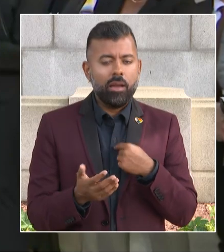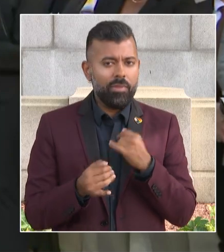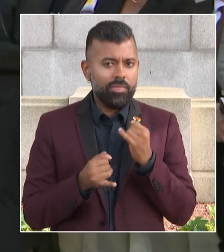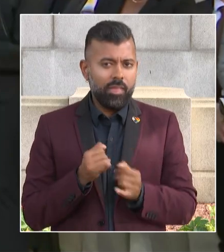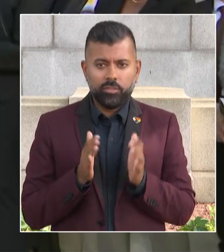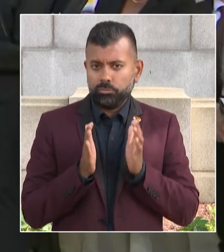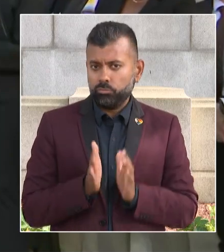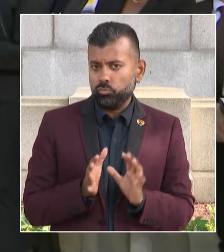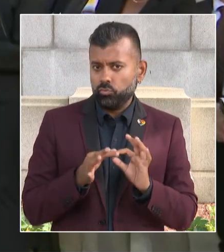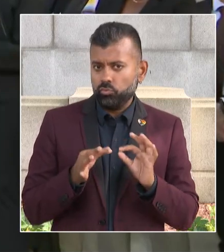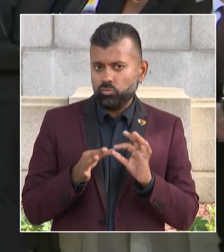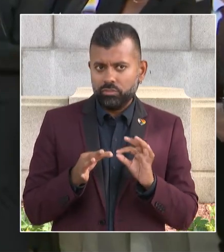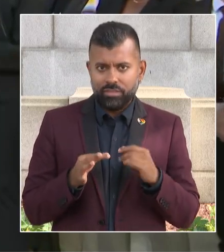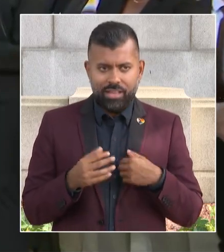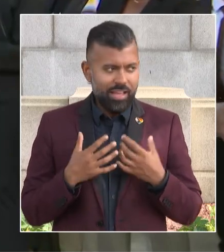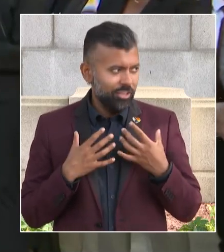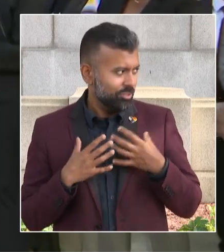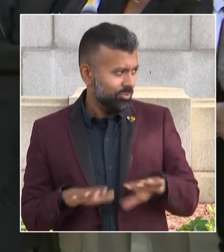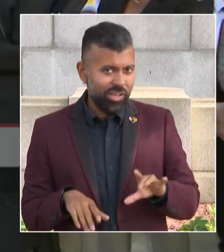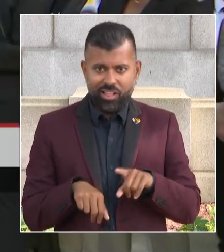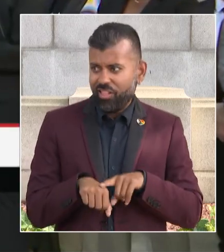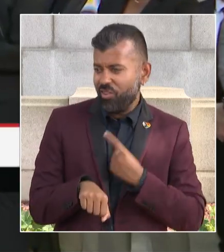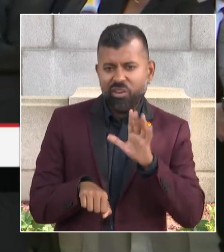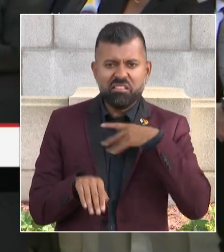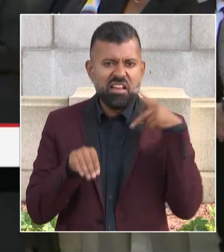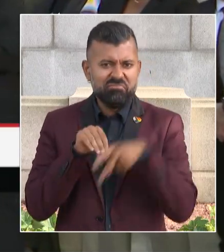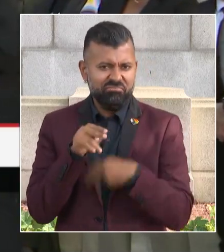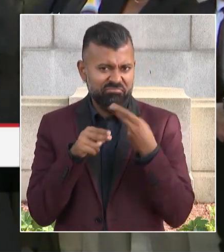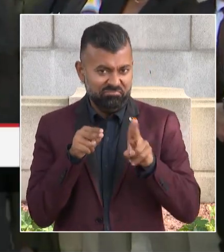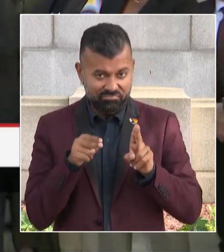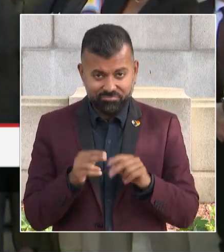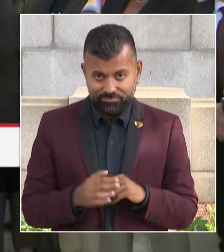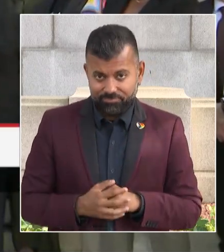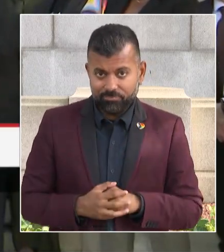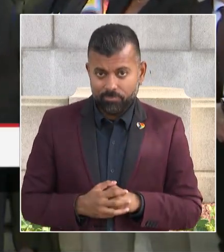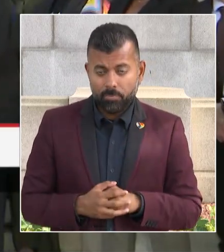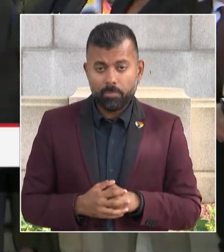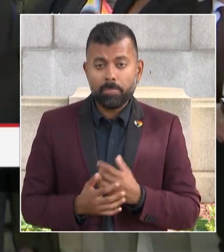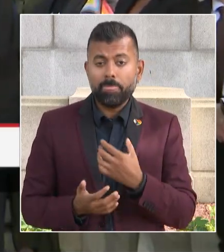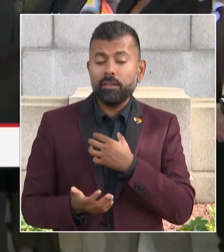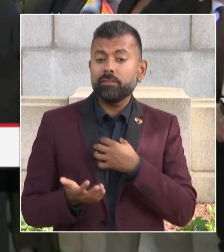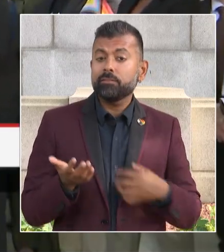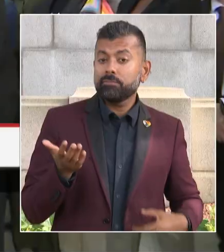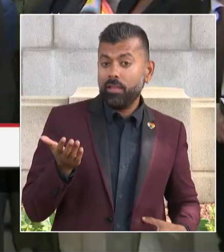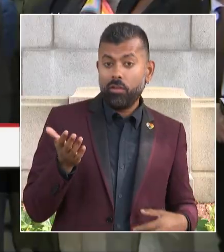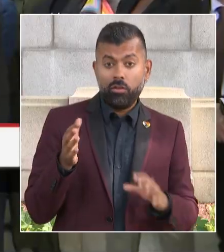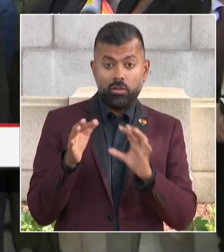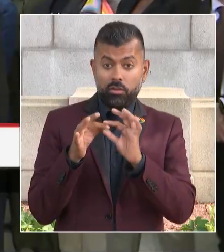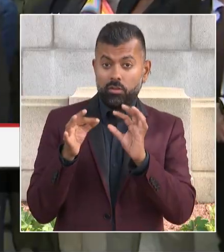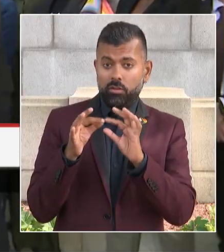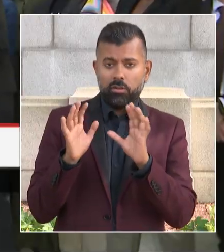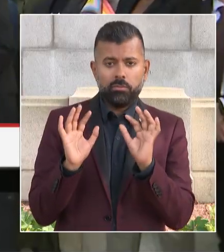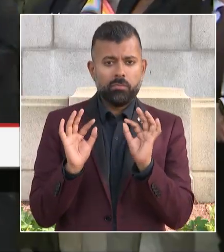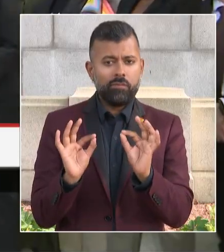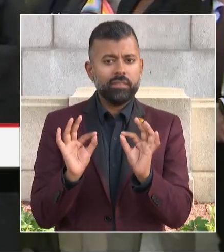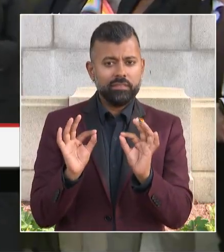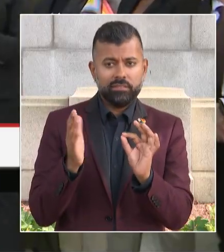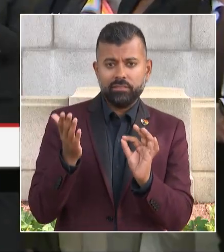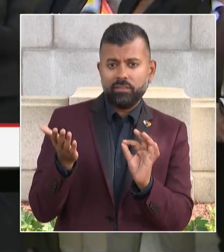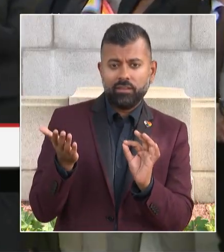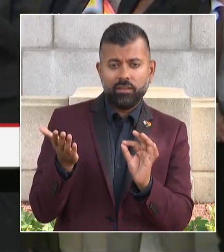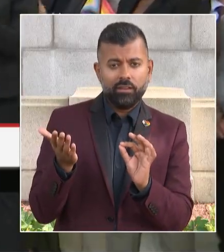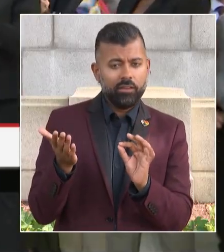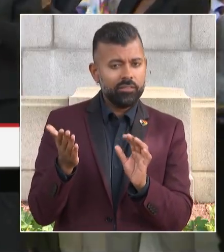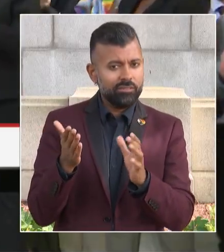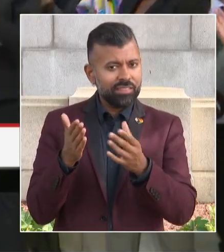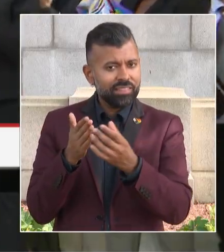let's keep it brief. Ms. Mayor, you couldn't have picked anybody better to help lead your administration in your office on this issue in this office. Japer does a fantastic job,